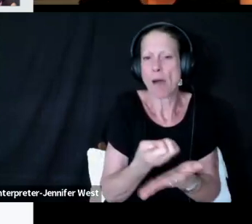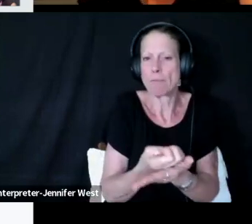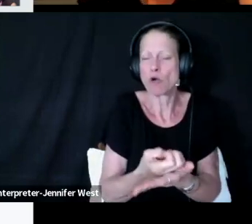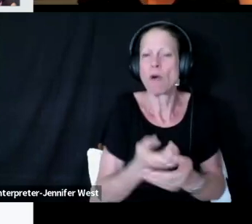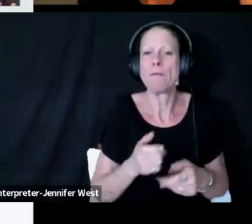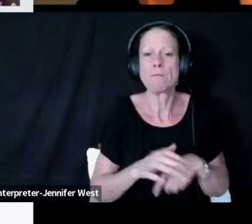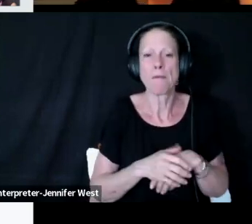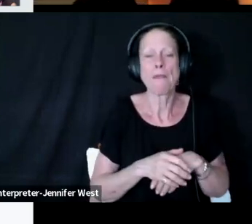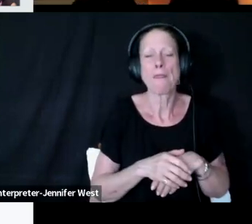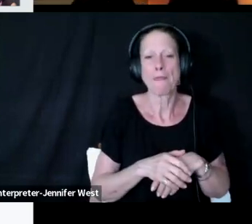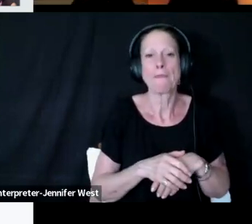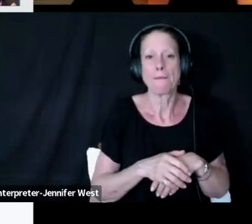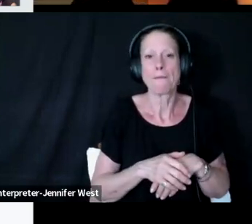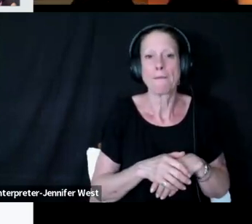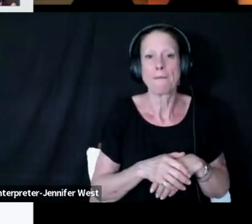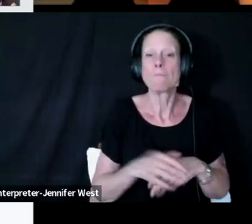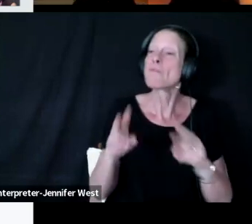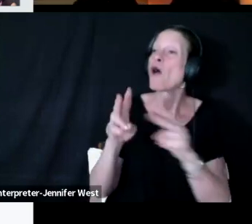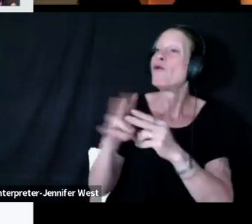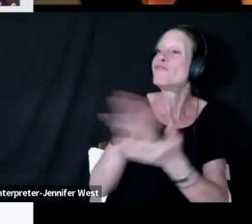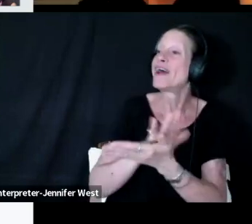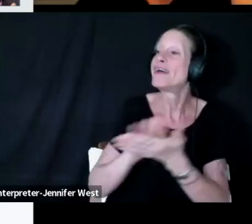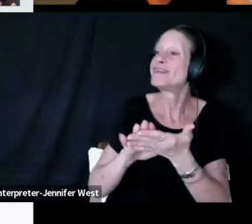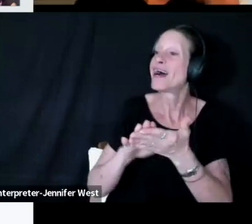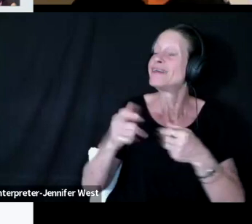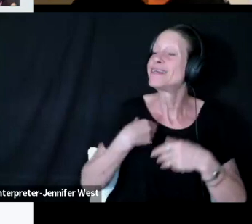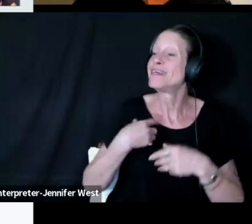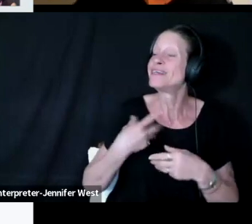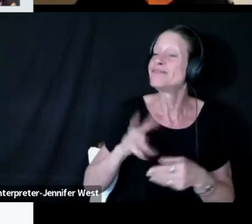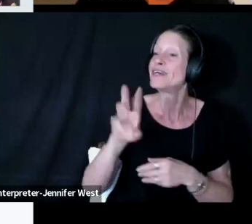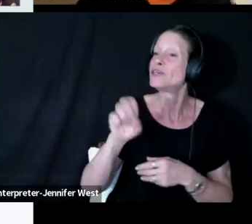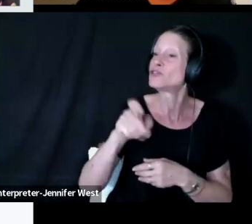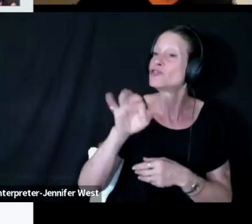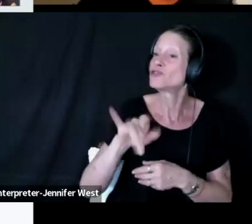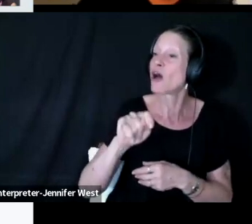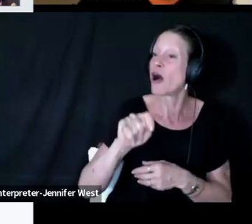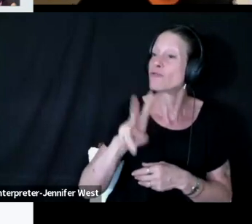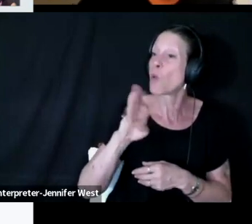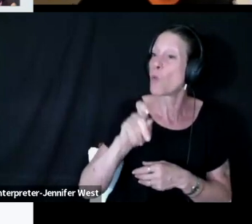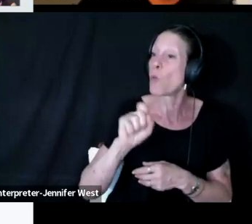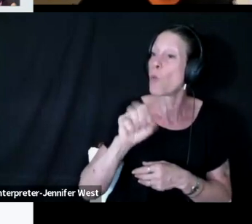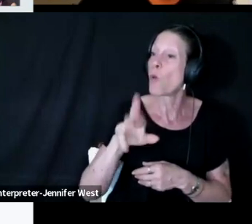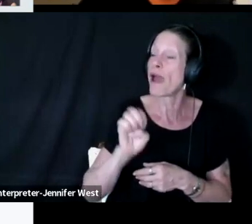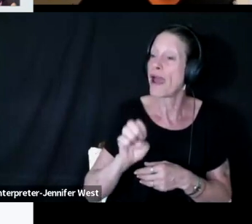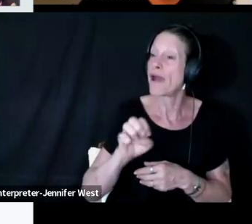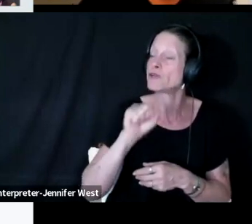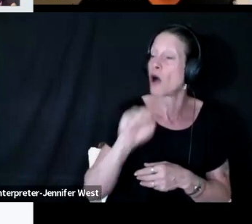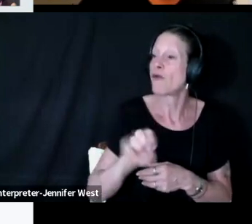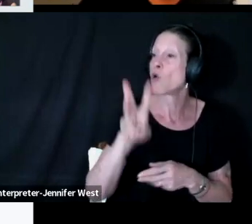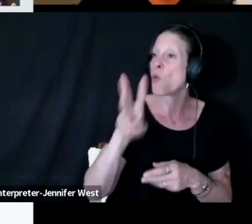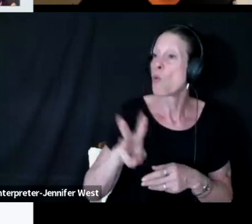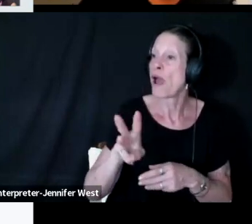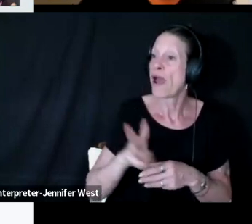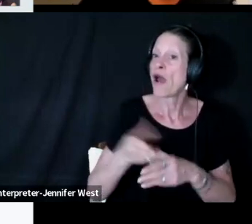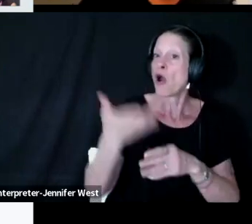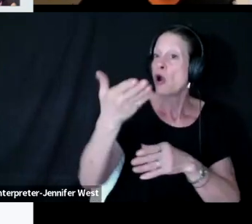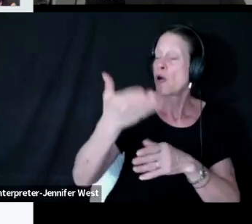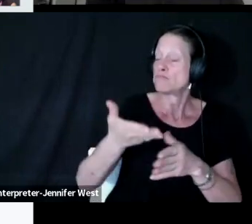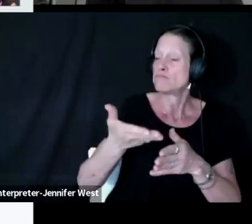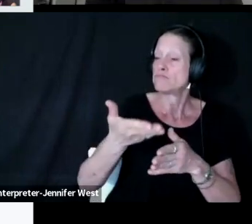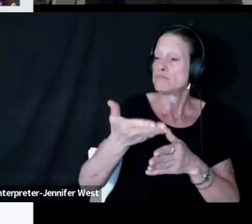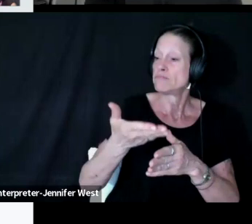very nice. Is there a software version for a desktop?